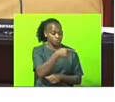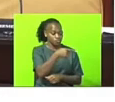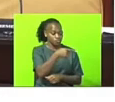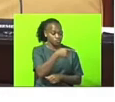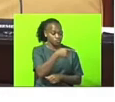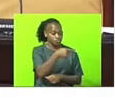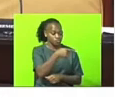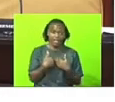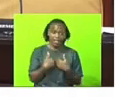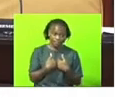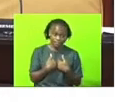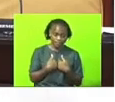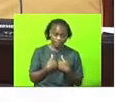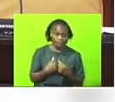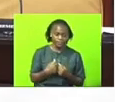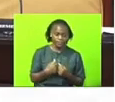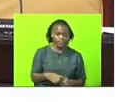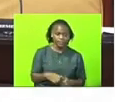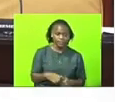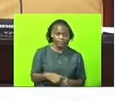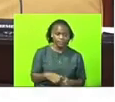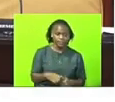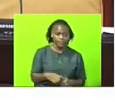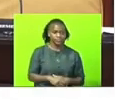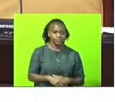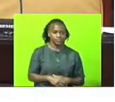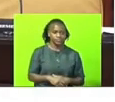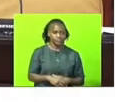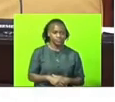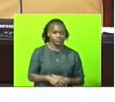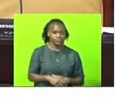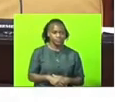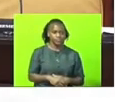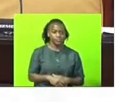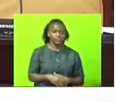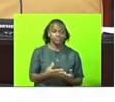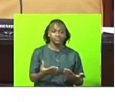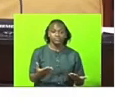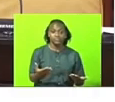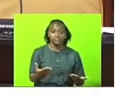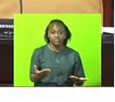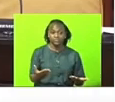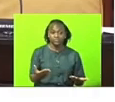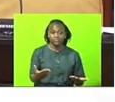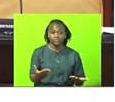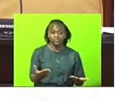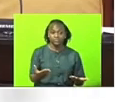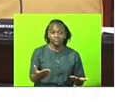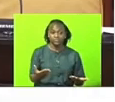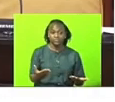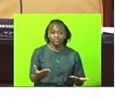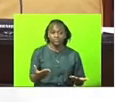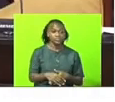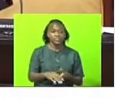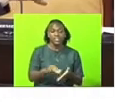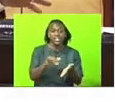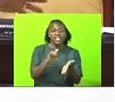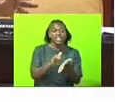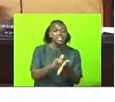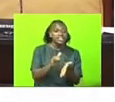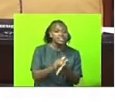important. Or seeks to remain in parliament as an independent member. So this is where the